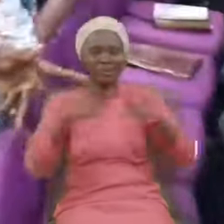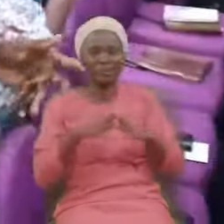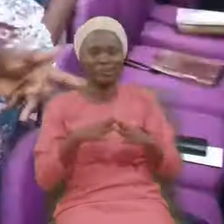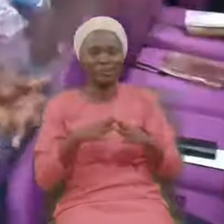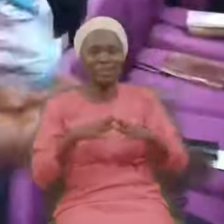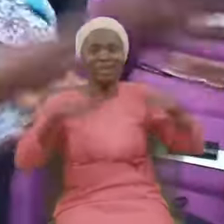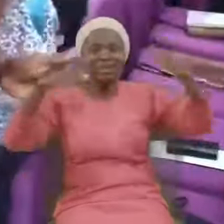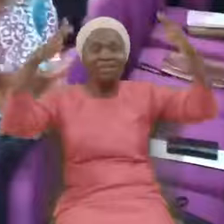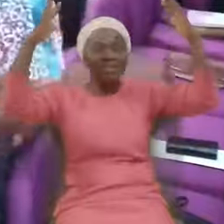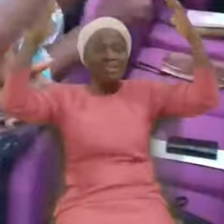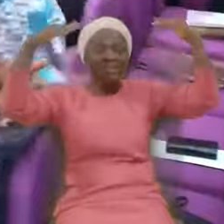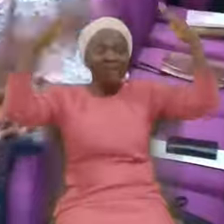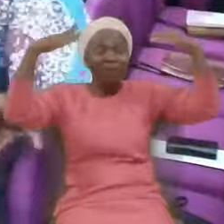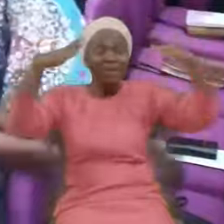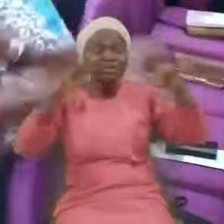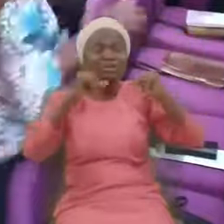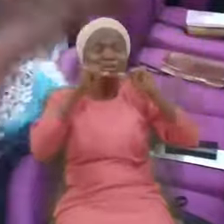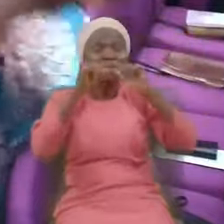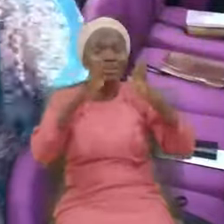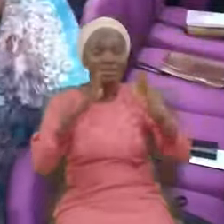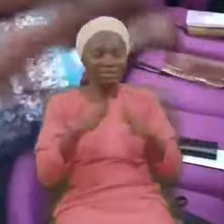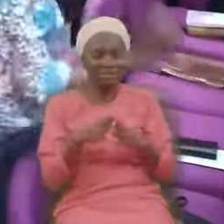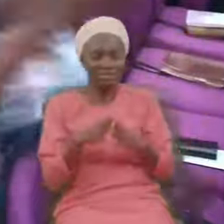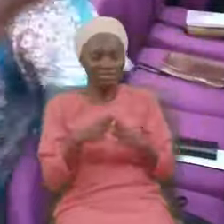Showers of blessing.